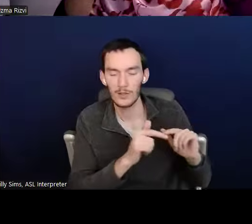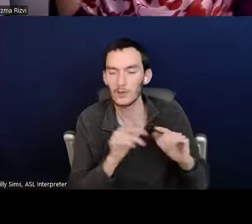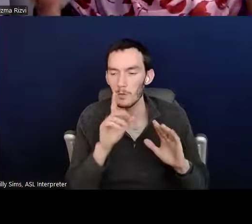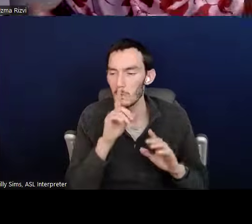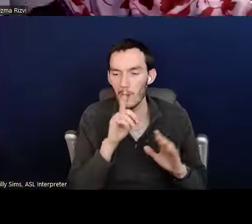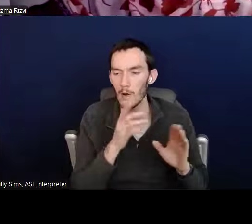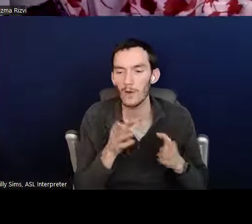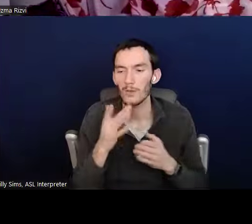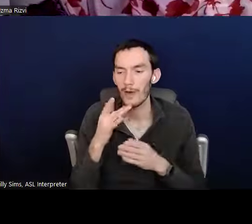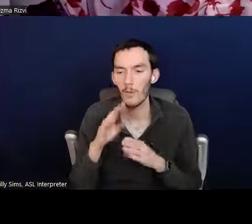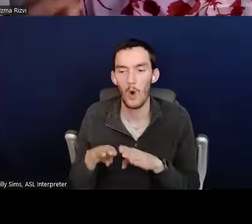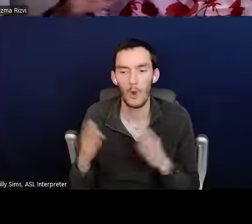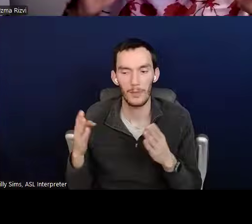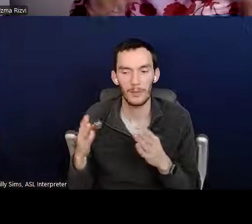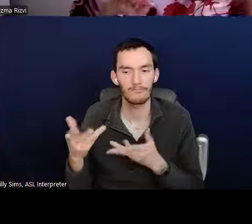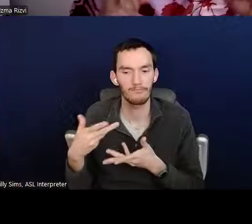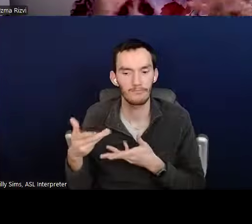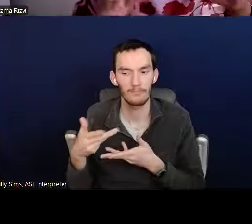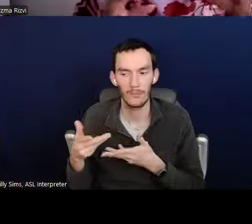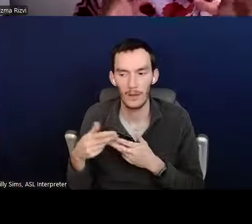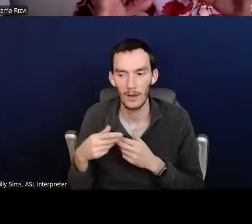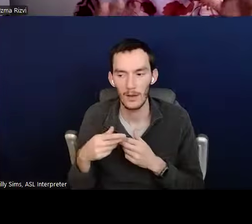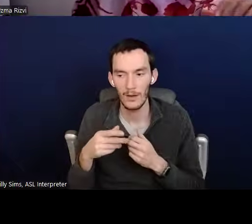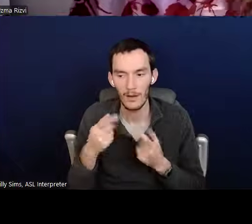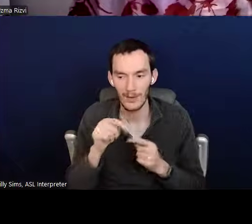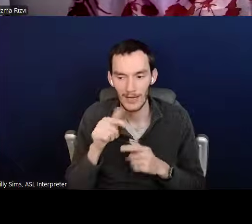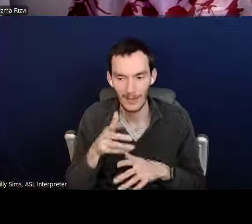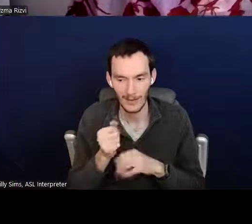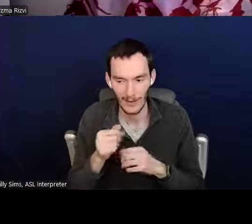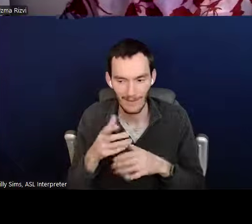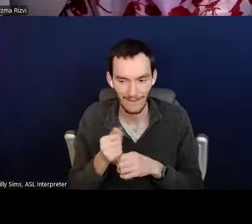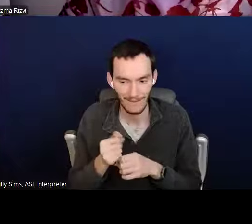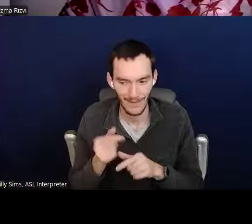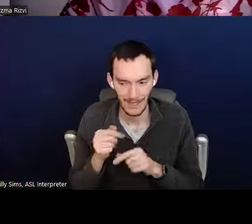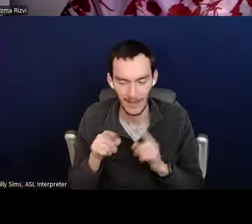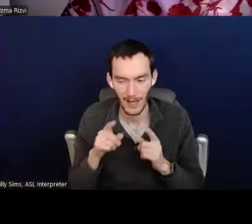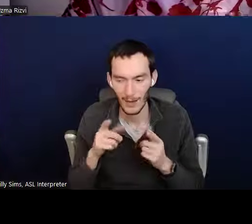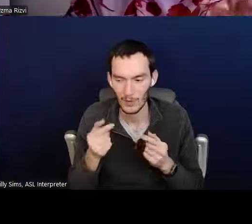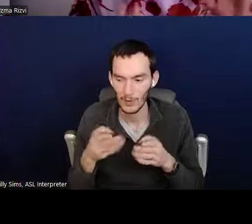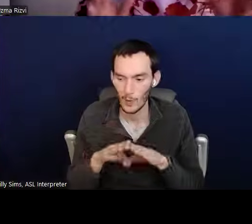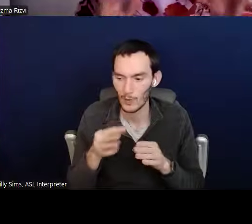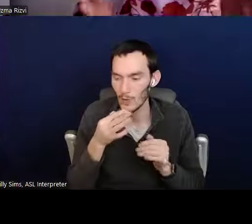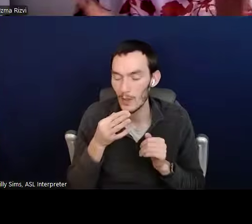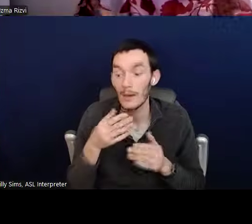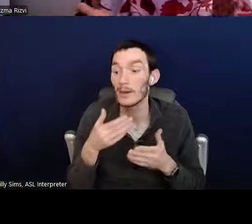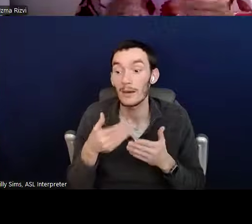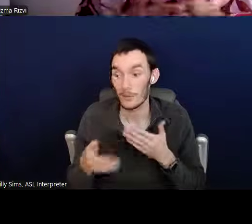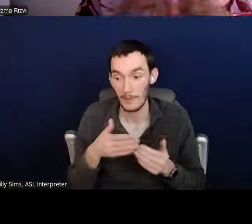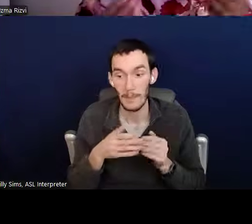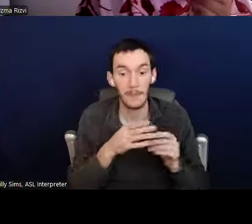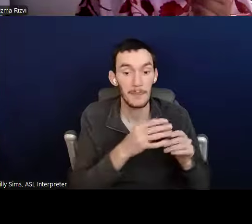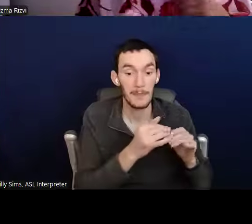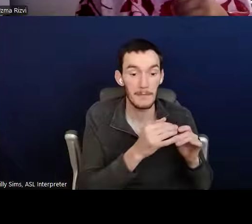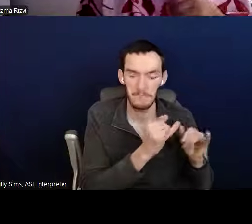more open interaction. Okay, I'm going to try not to go too fast, but I do want to kind of close up soon. Okay, so unlike interviews,